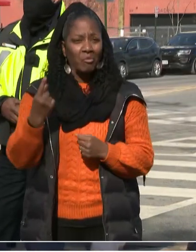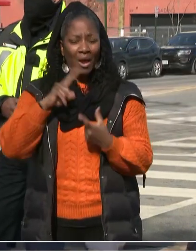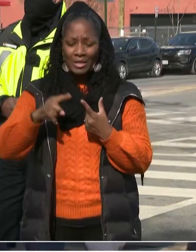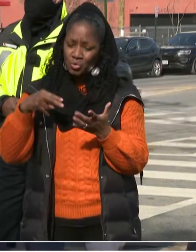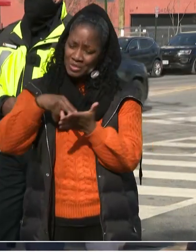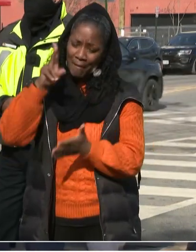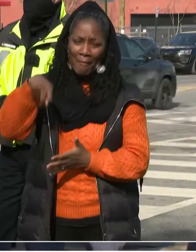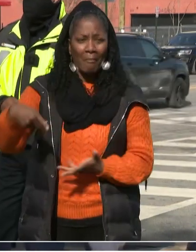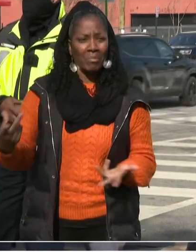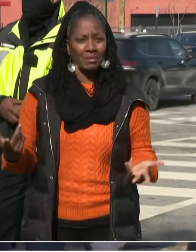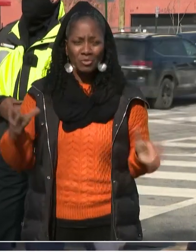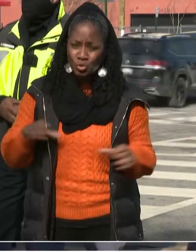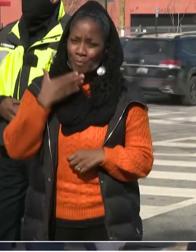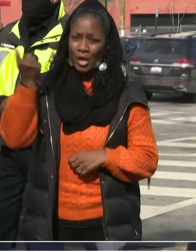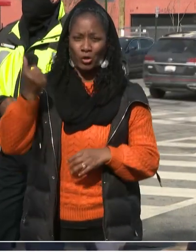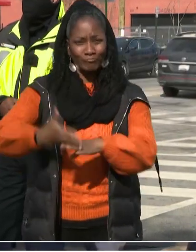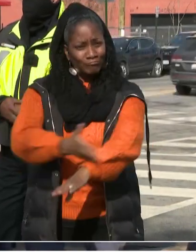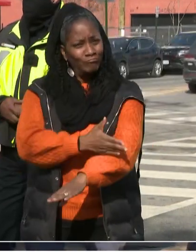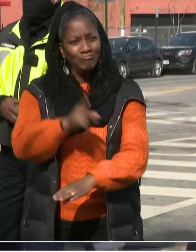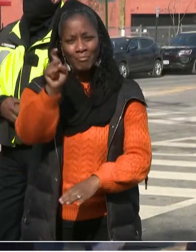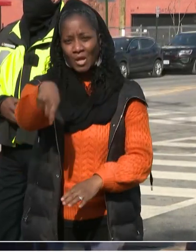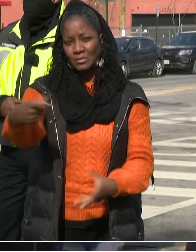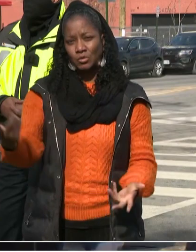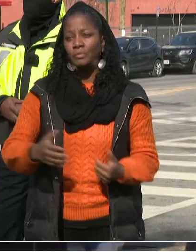up and do better. Everyone.